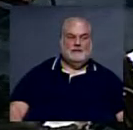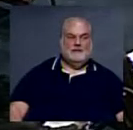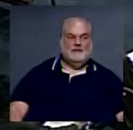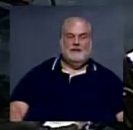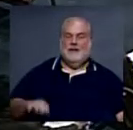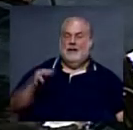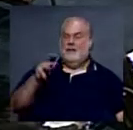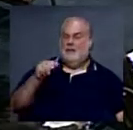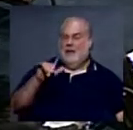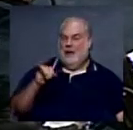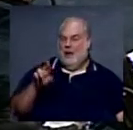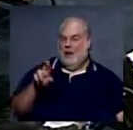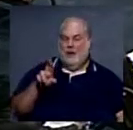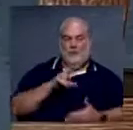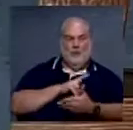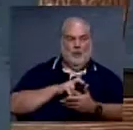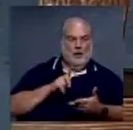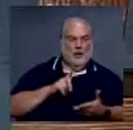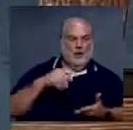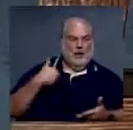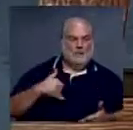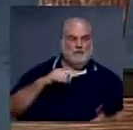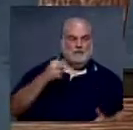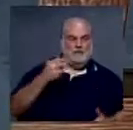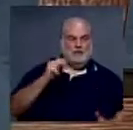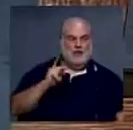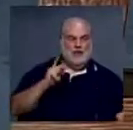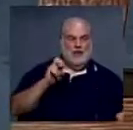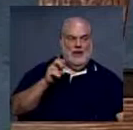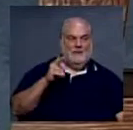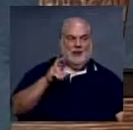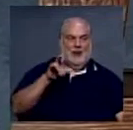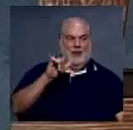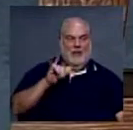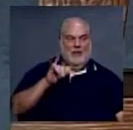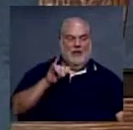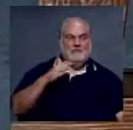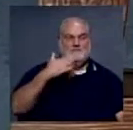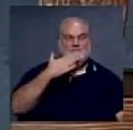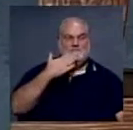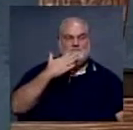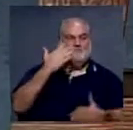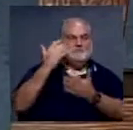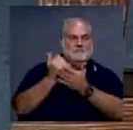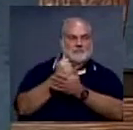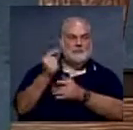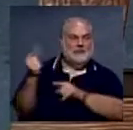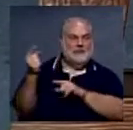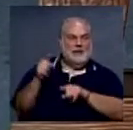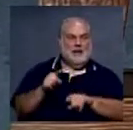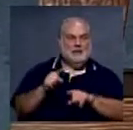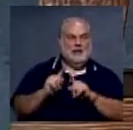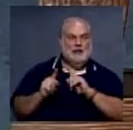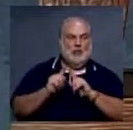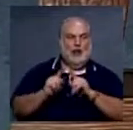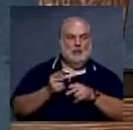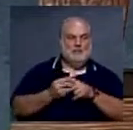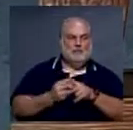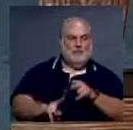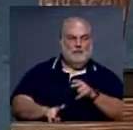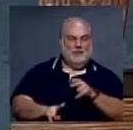Mayor, board members, my name is John Eberly. I appreciate the chance to get to come and talk to you all just real briefly.